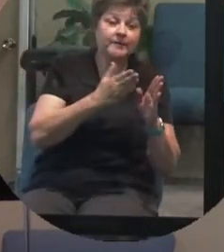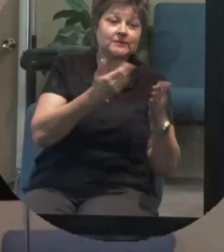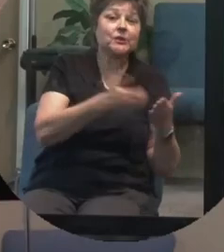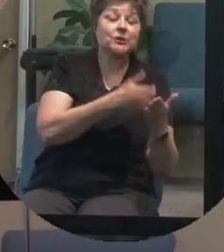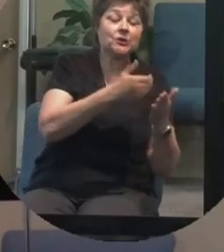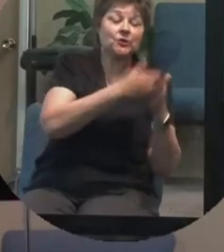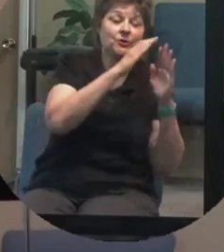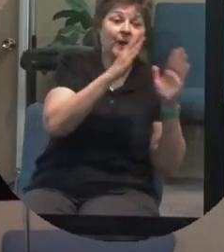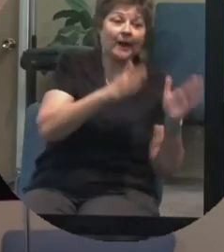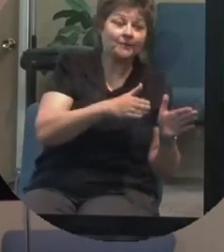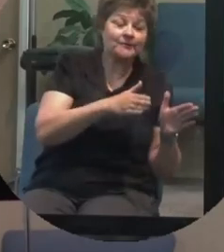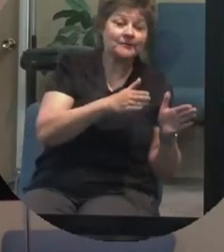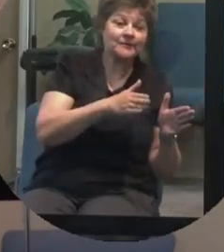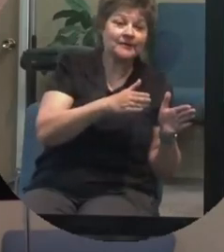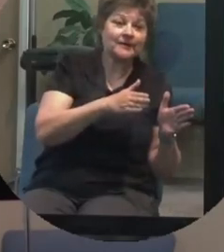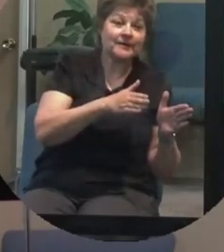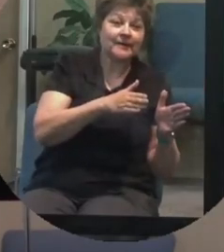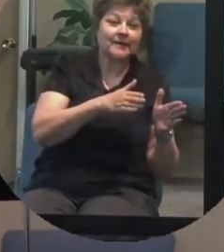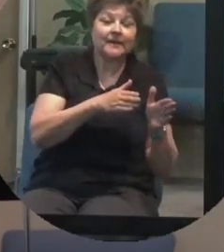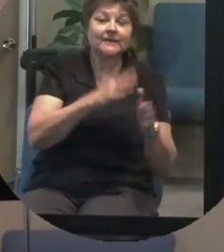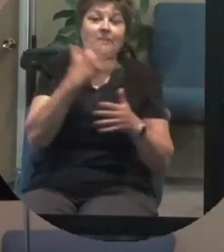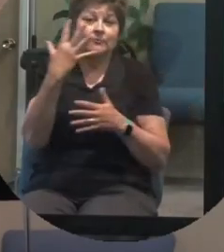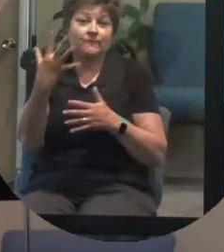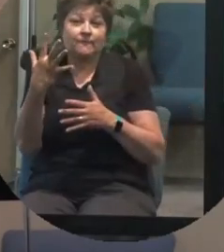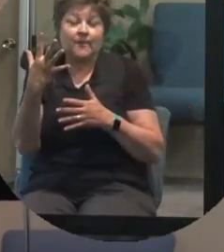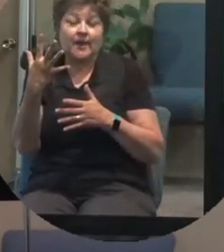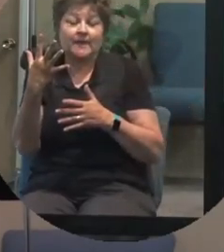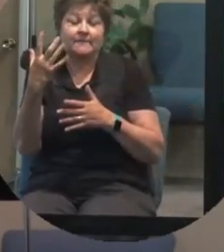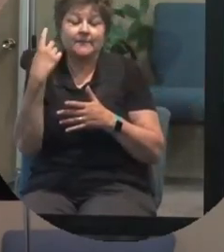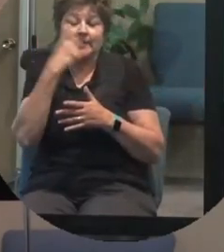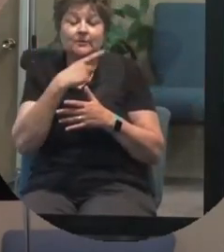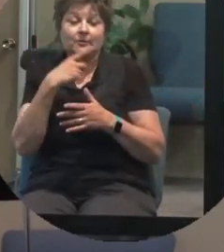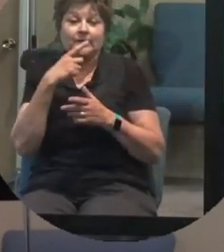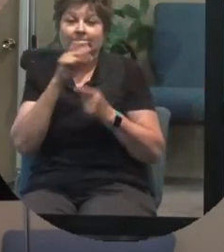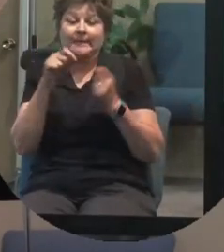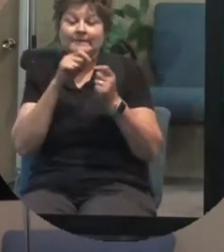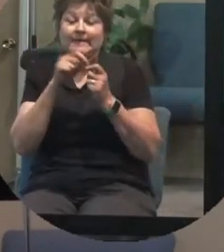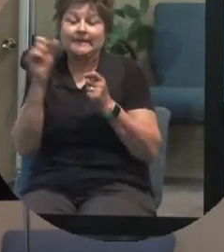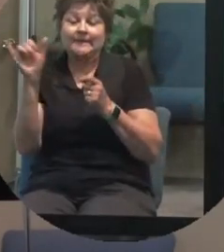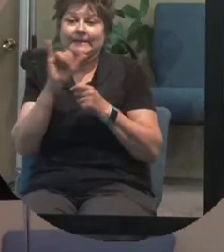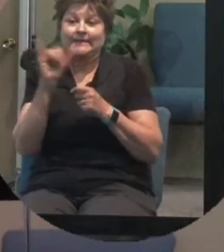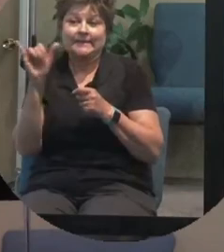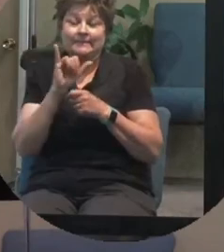new house, and there's five keys that look exactly alike.